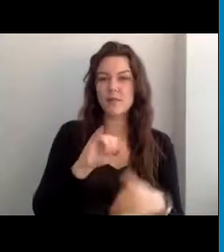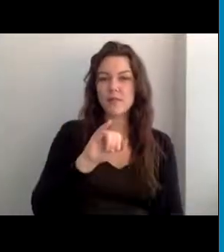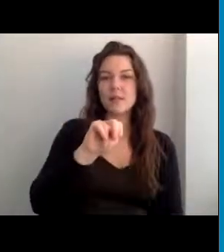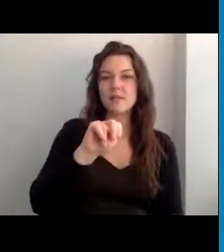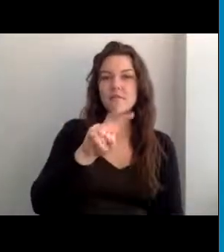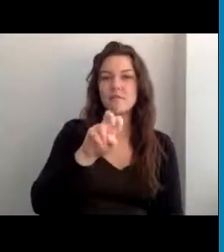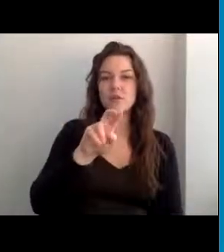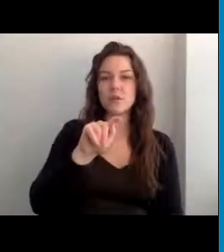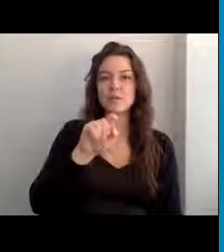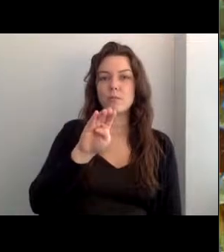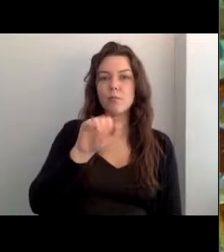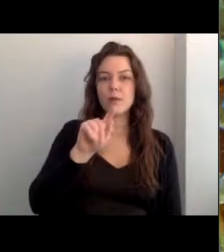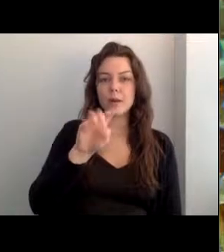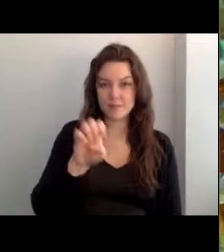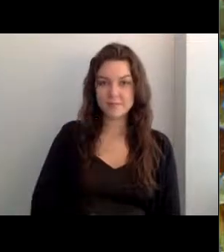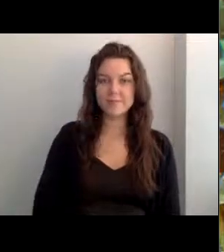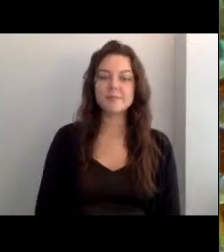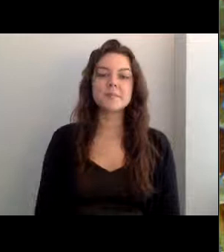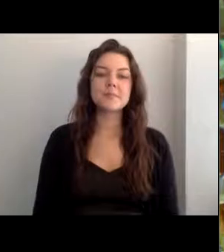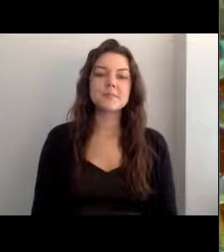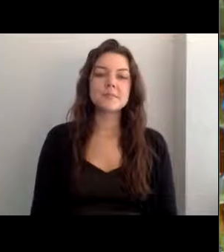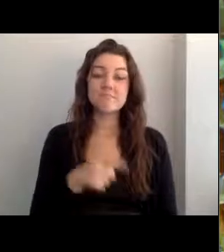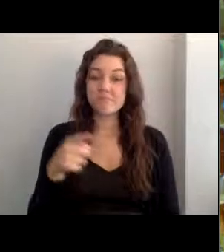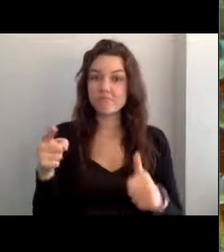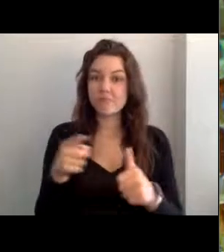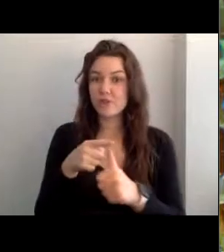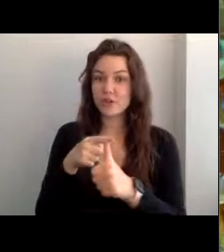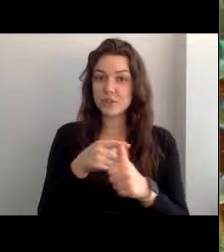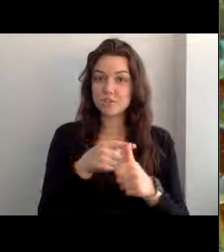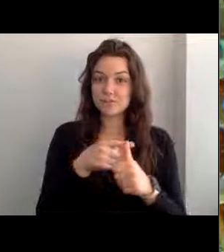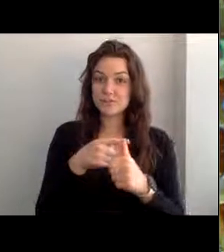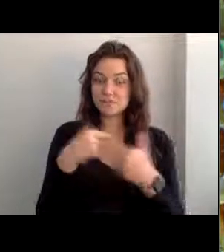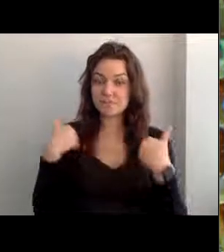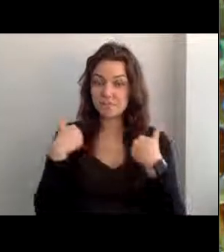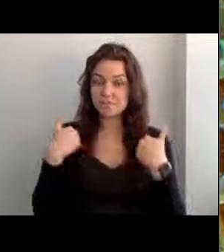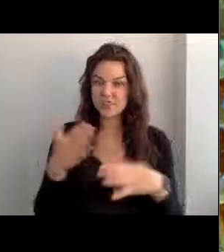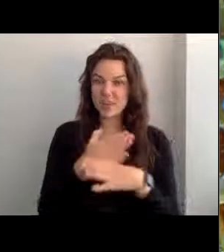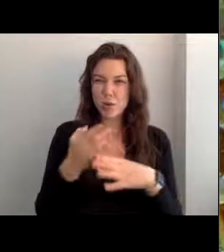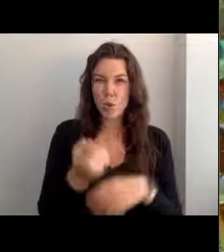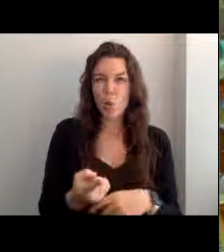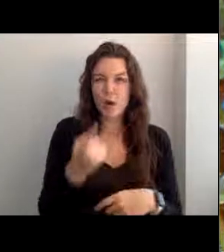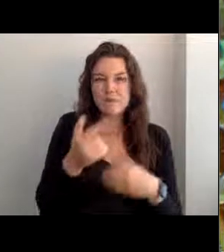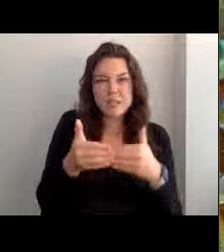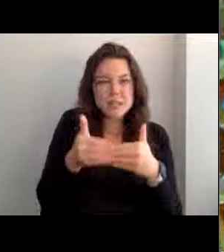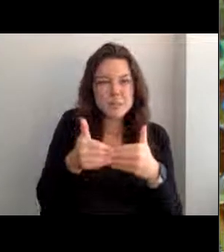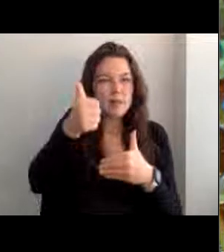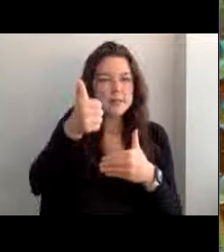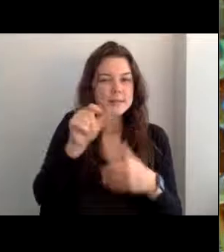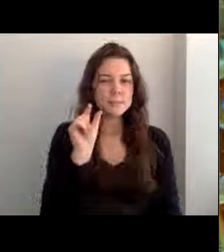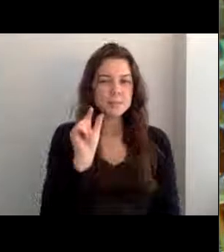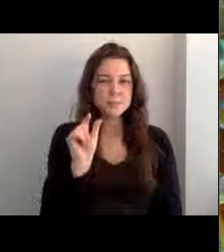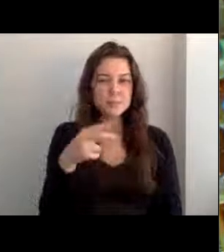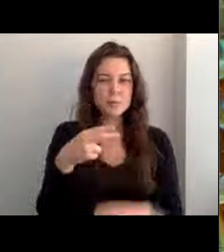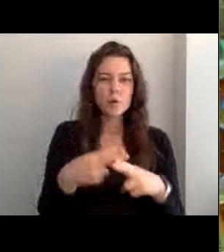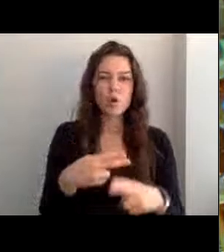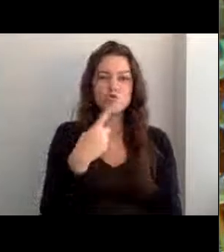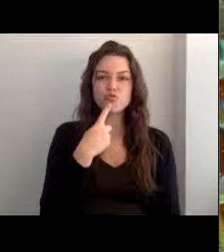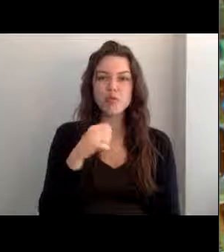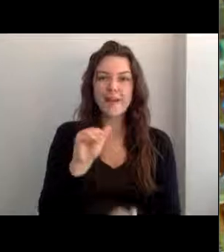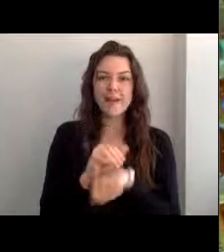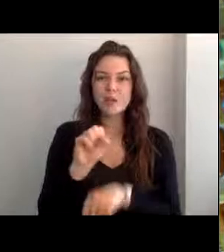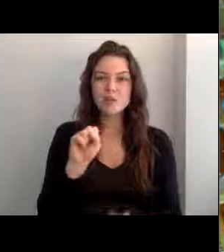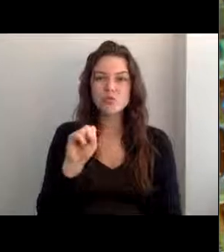later. Here's one of the first invertebrates I'd like to share with you. It's one of the tiniest ones. It's very small. It's called a red night shrimp. It's red